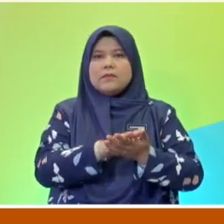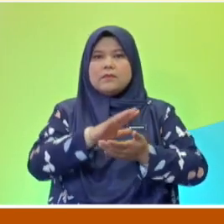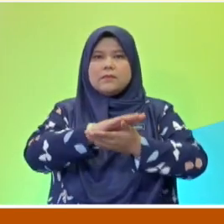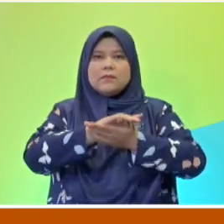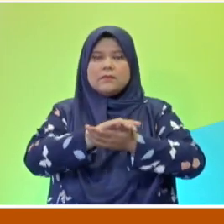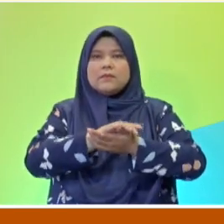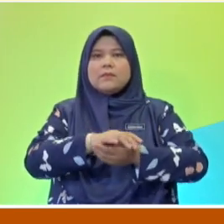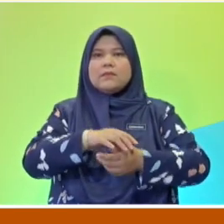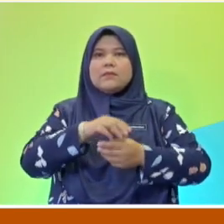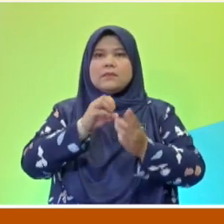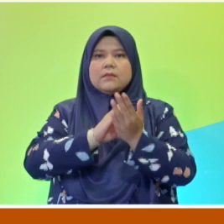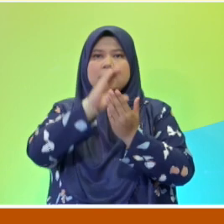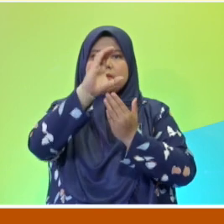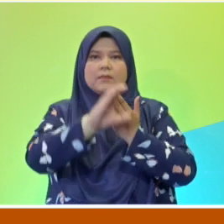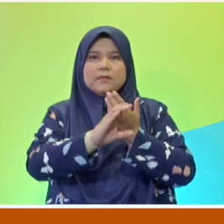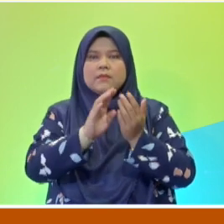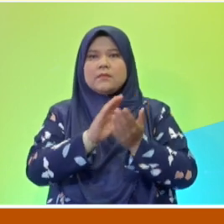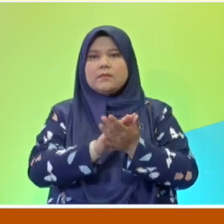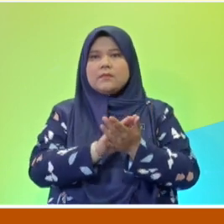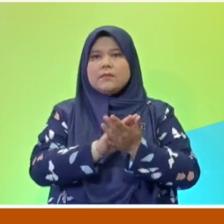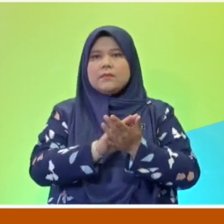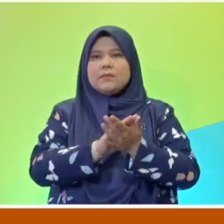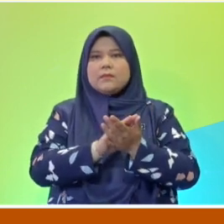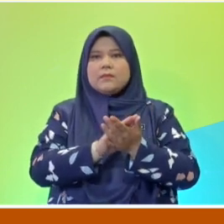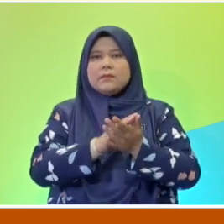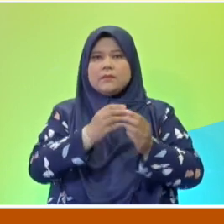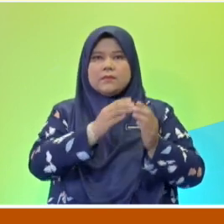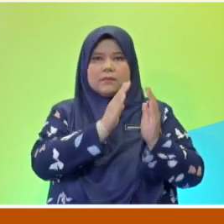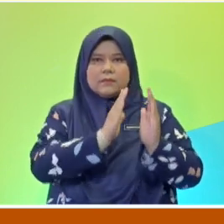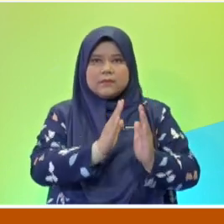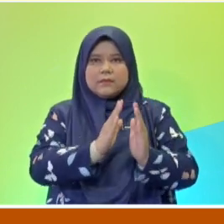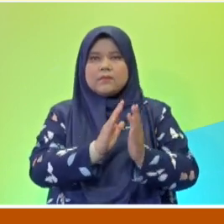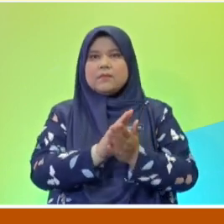language curriculum is derived from, is set.